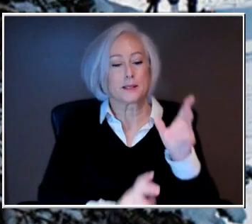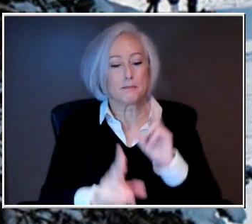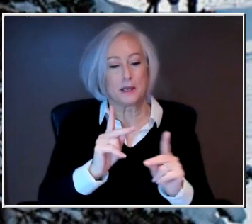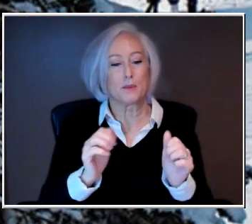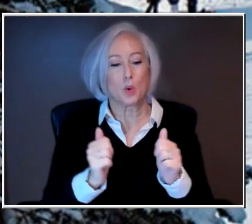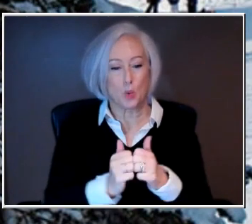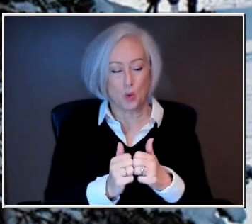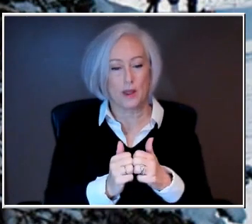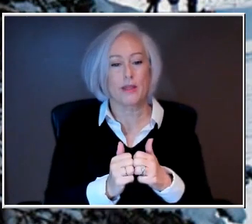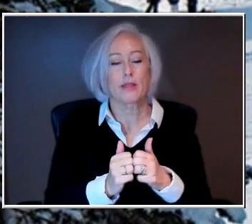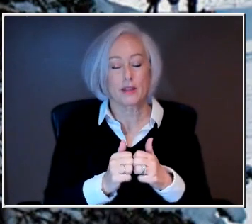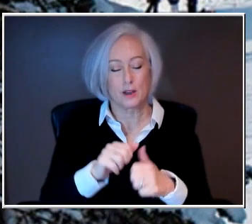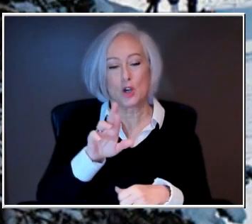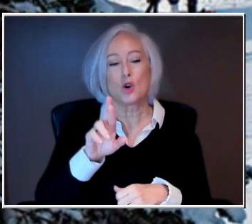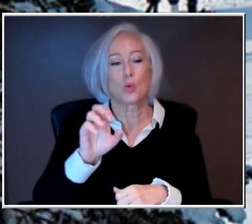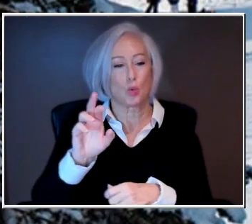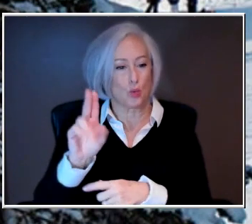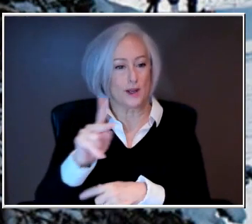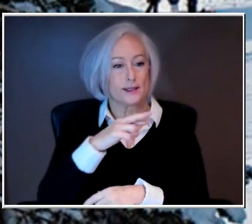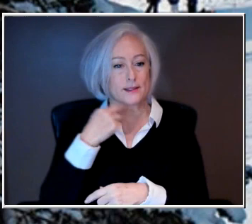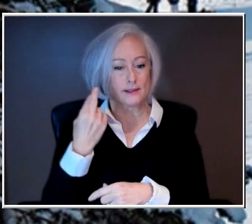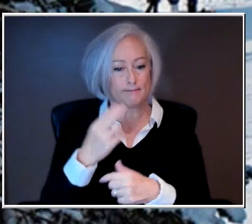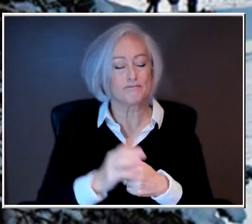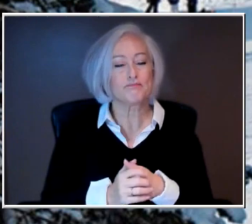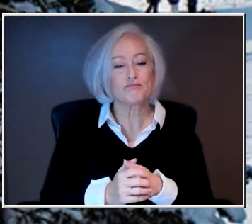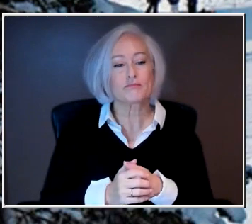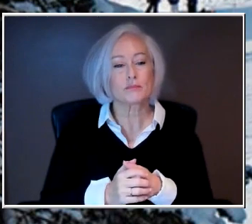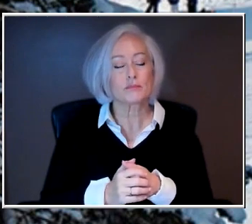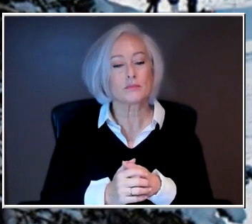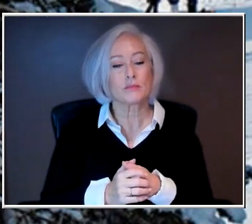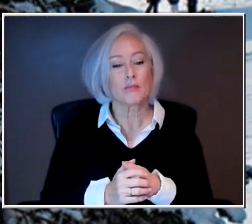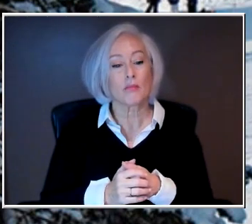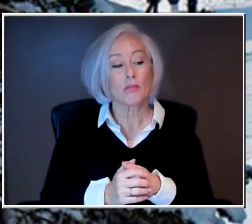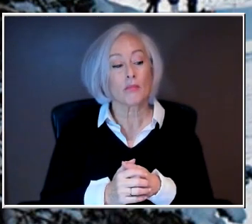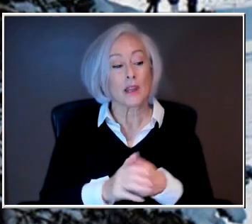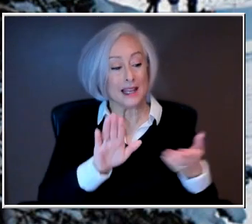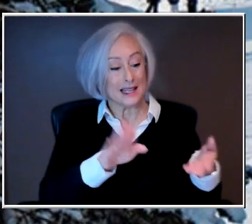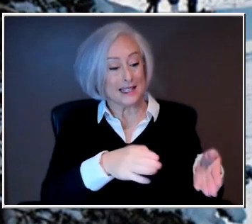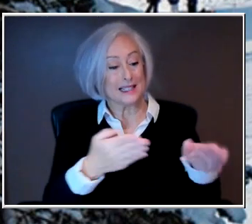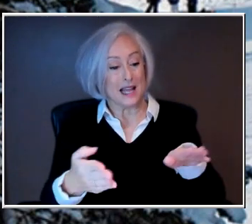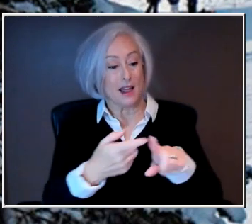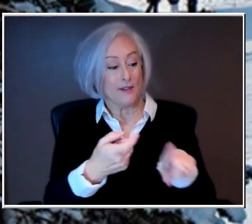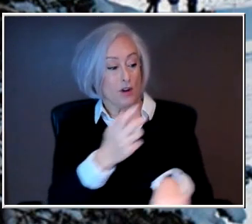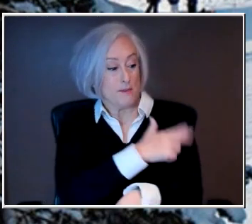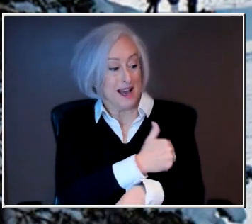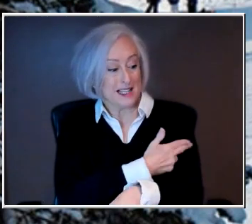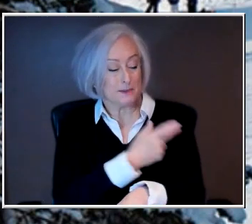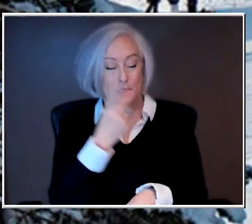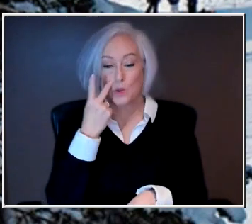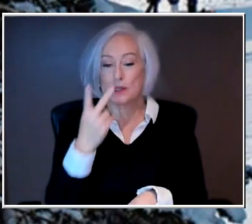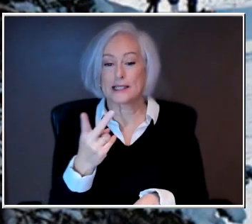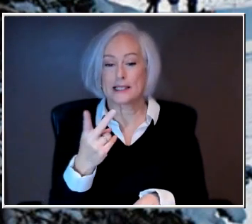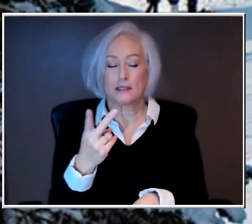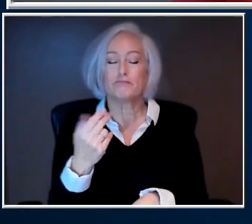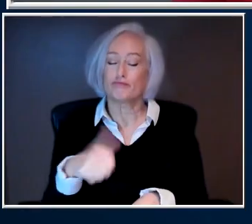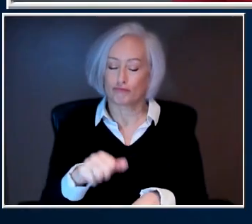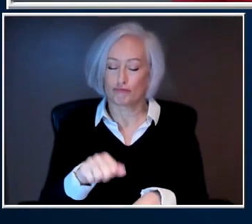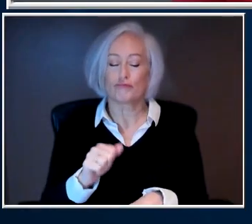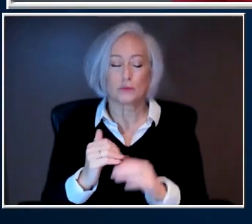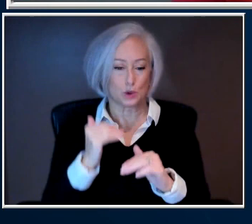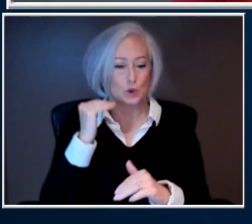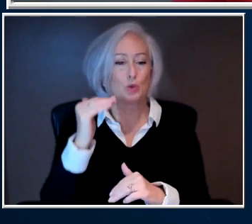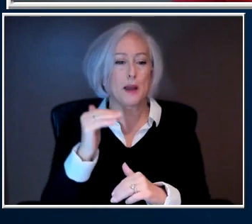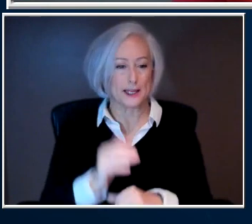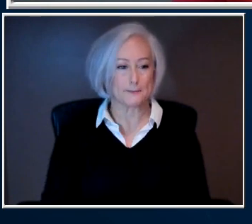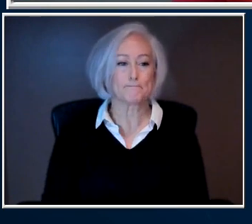But the deaths that we see and the hospitalizations we see still are too many per week. That is very true.